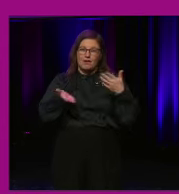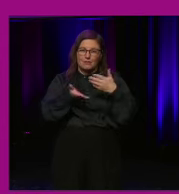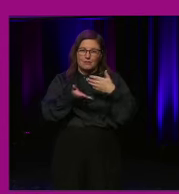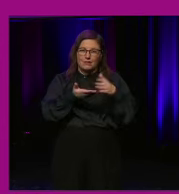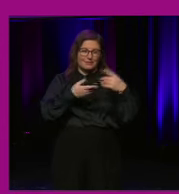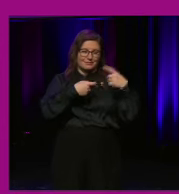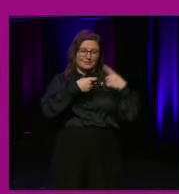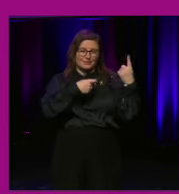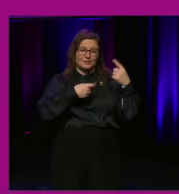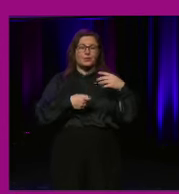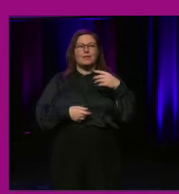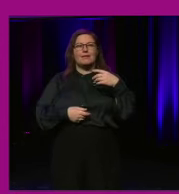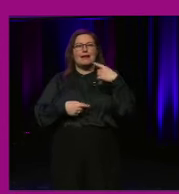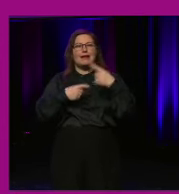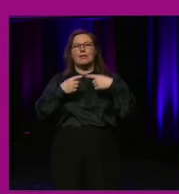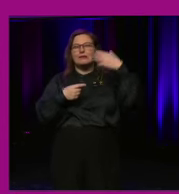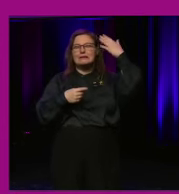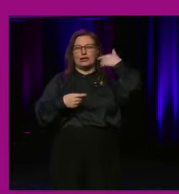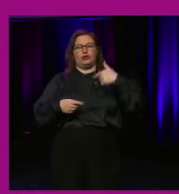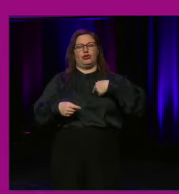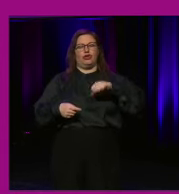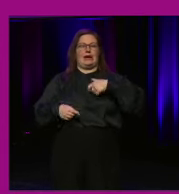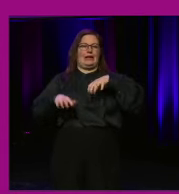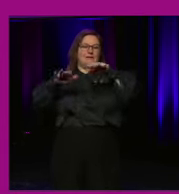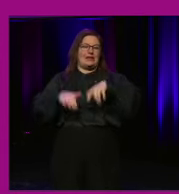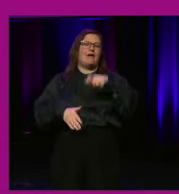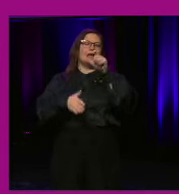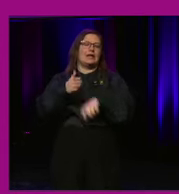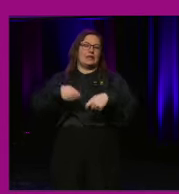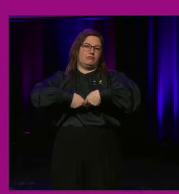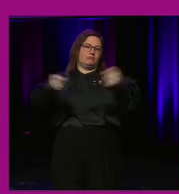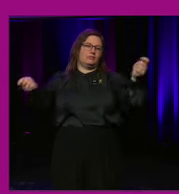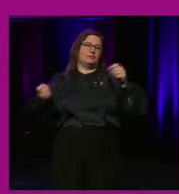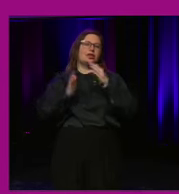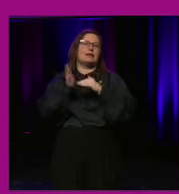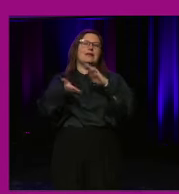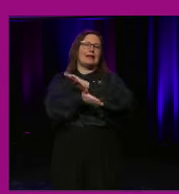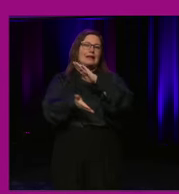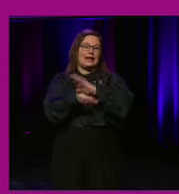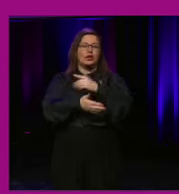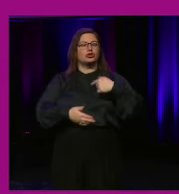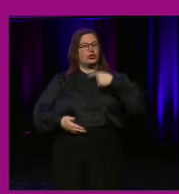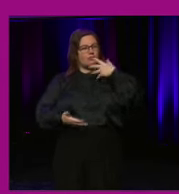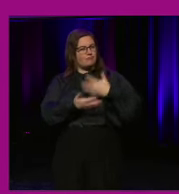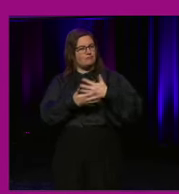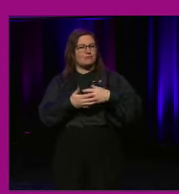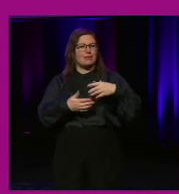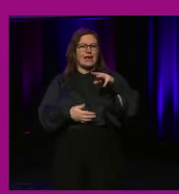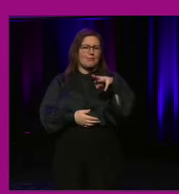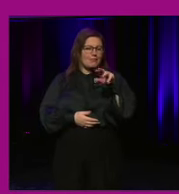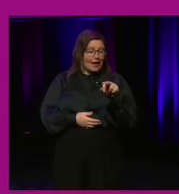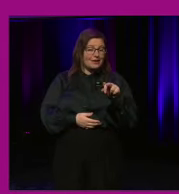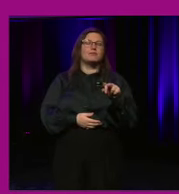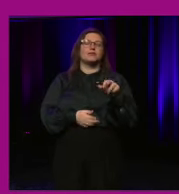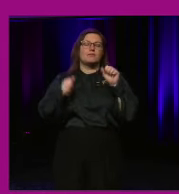ago, I wrote an article in a New Zealand newspaper when I argued that human rights have to be understood as the